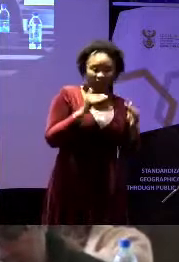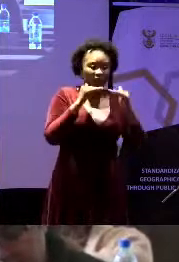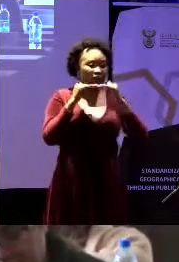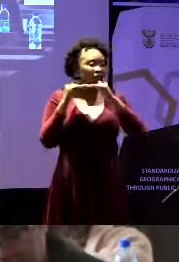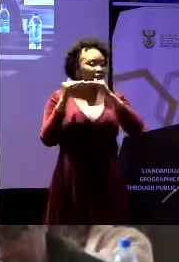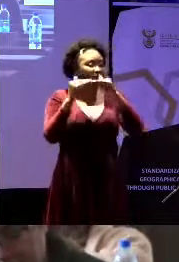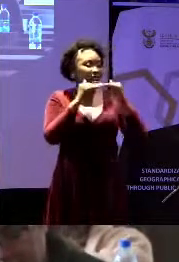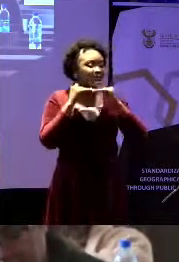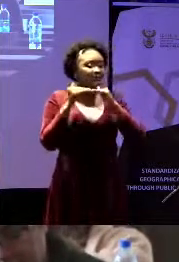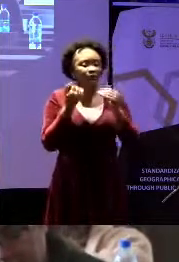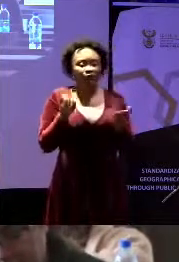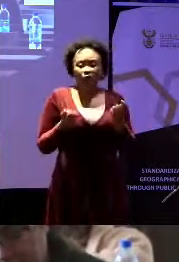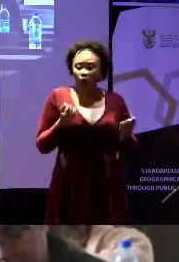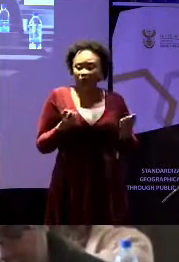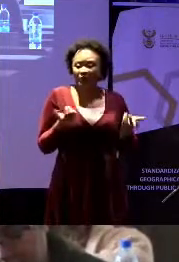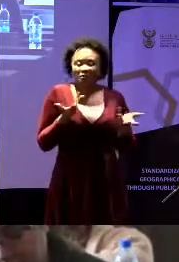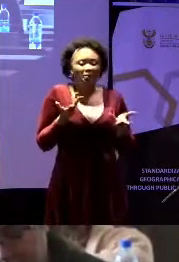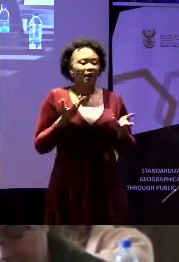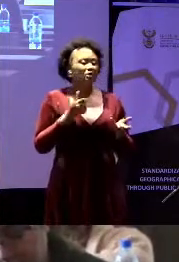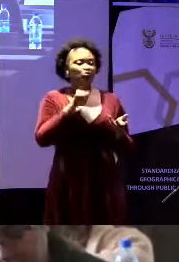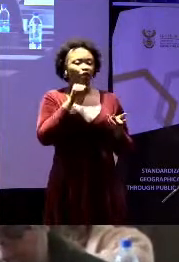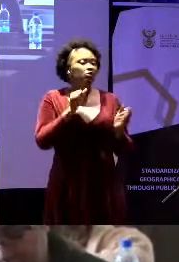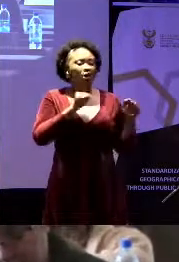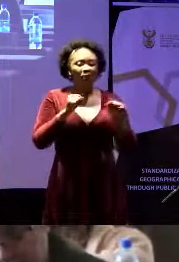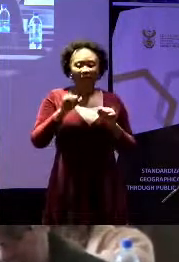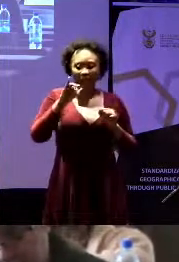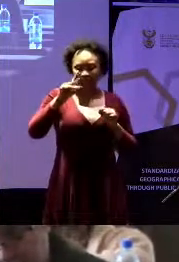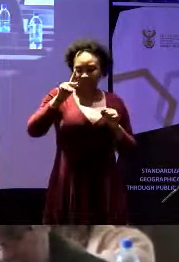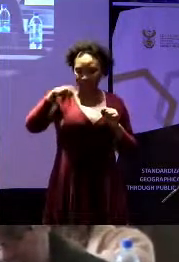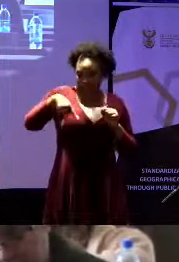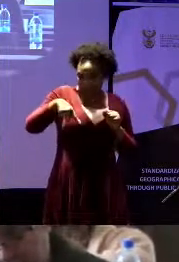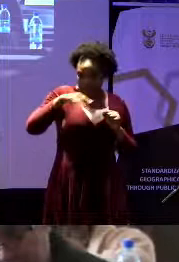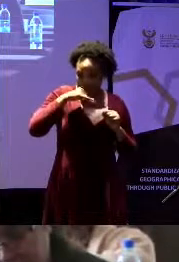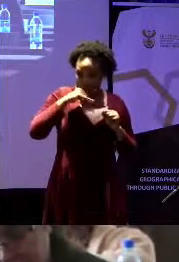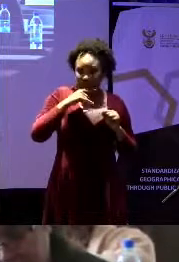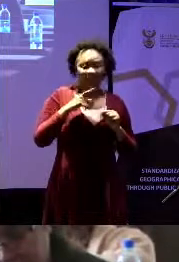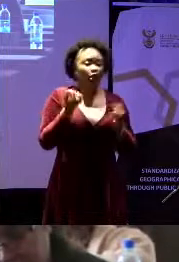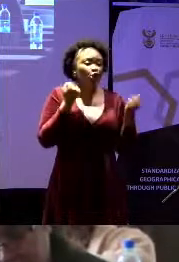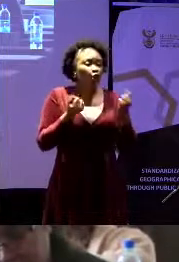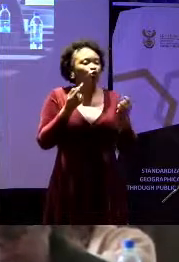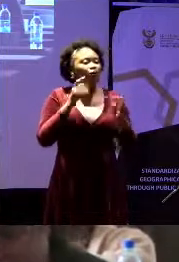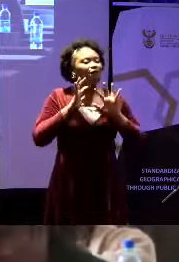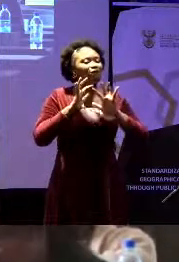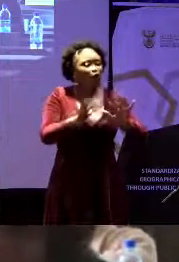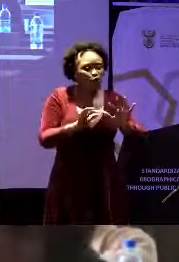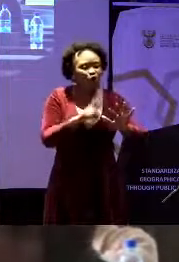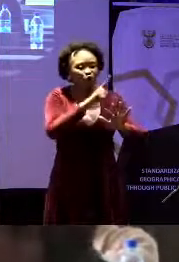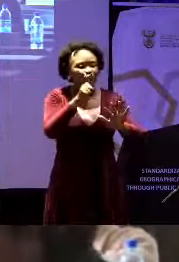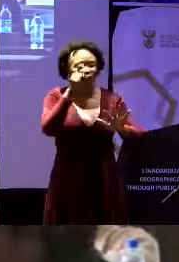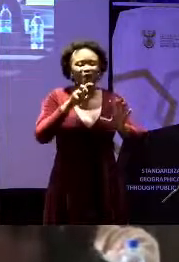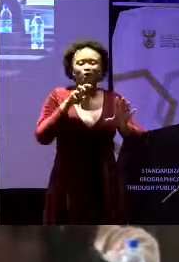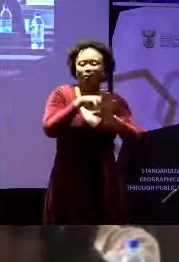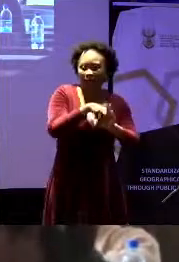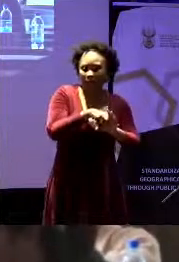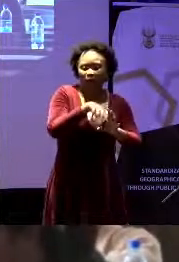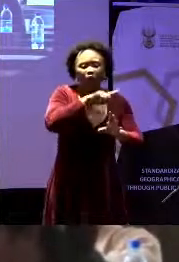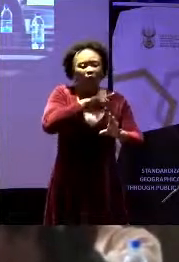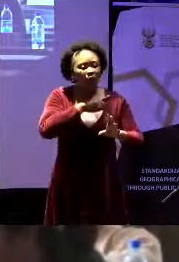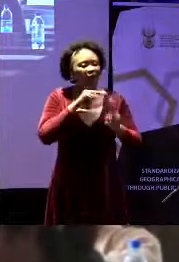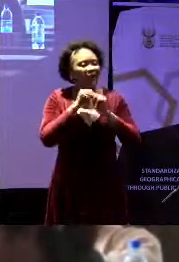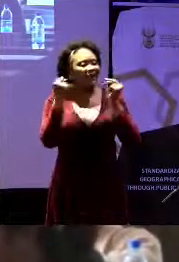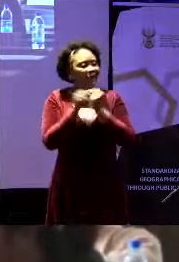Salga complies in the IDP, the courts will make you compliant in terms of the IDP. Because national legislation